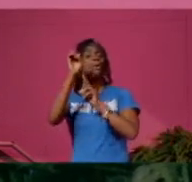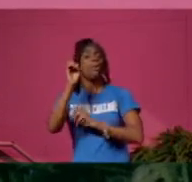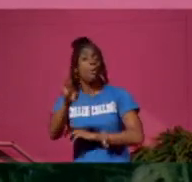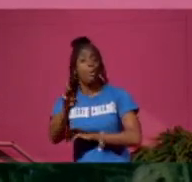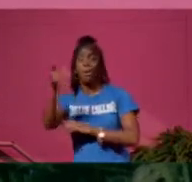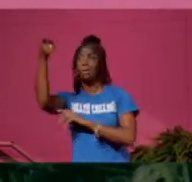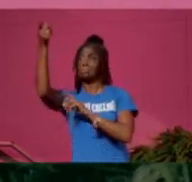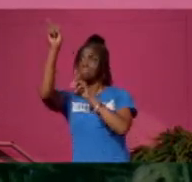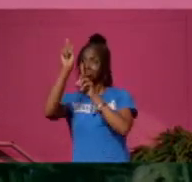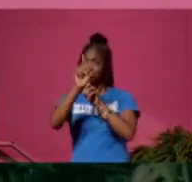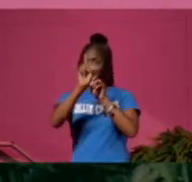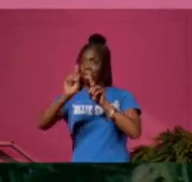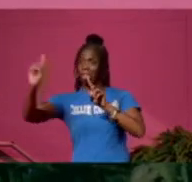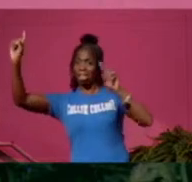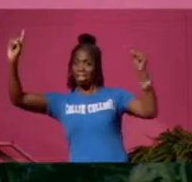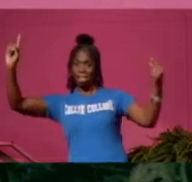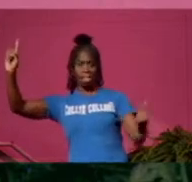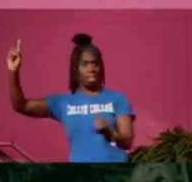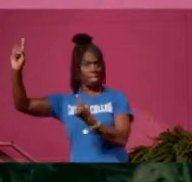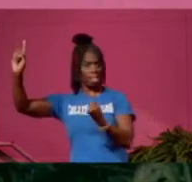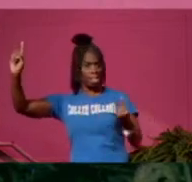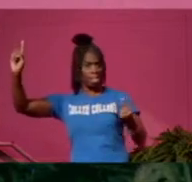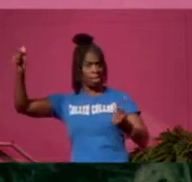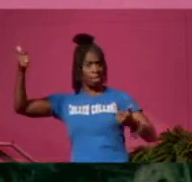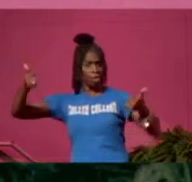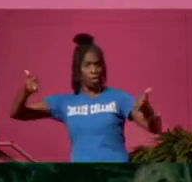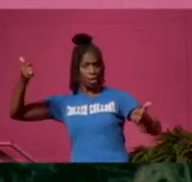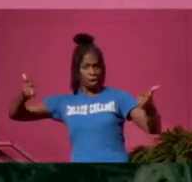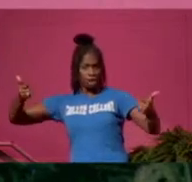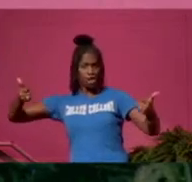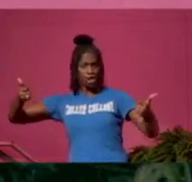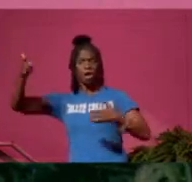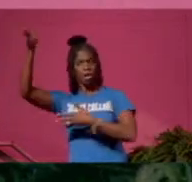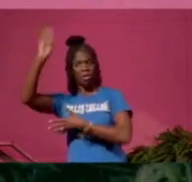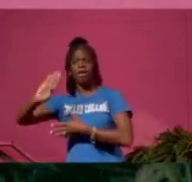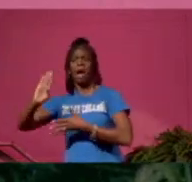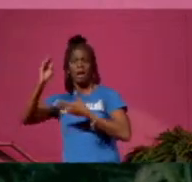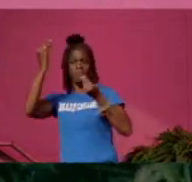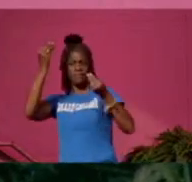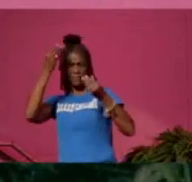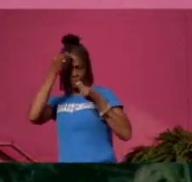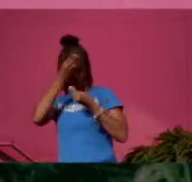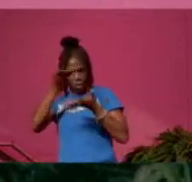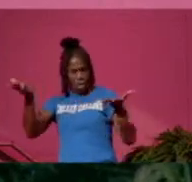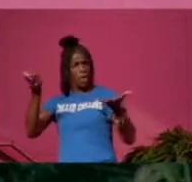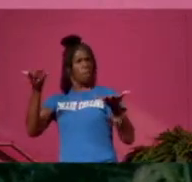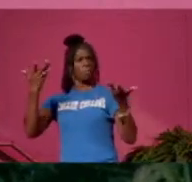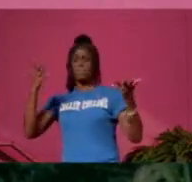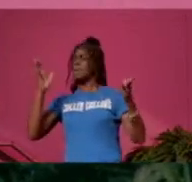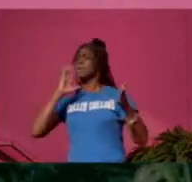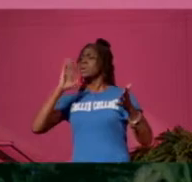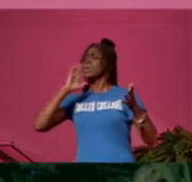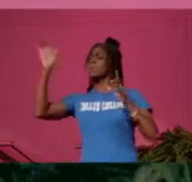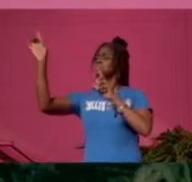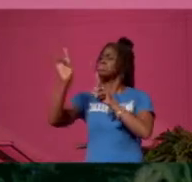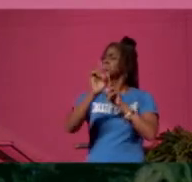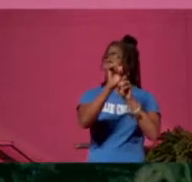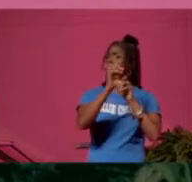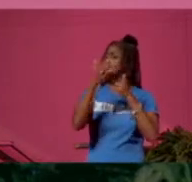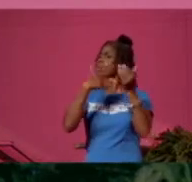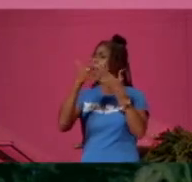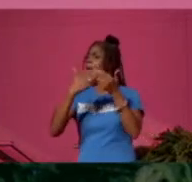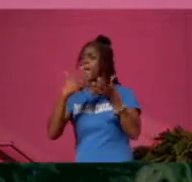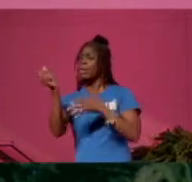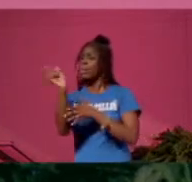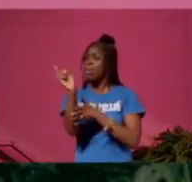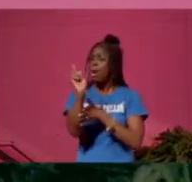said it this way: if I make my bed in hell, behold, you there. If I take the wings of the morning and ascend into heaven, doggone, God is